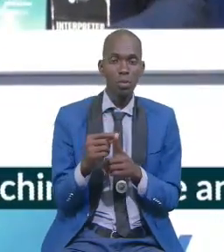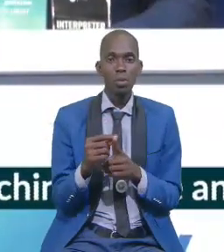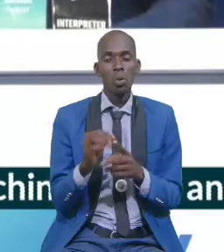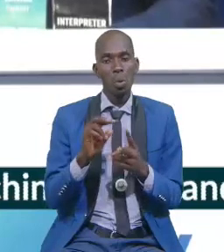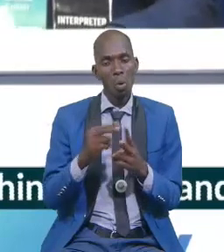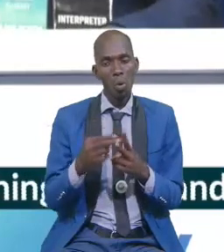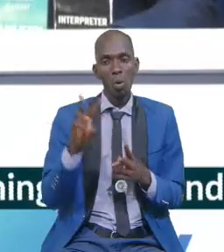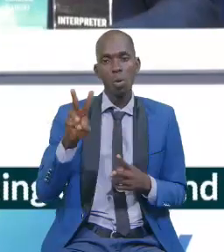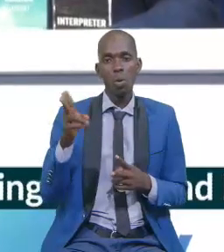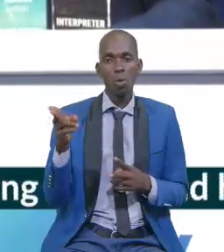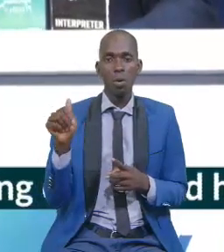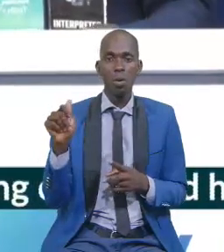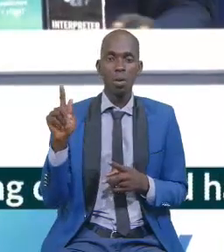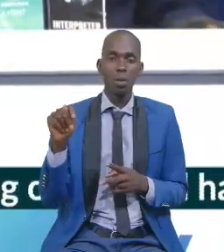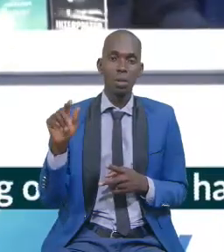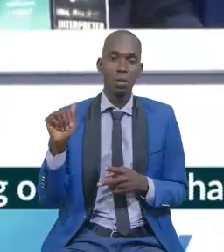to